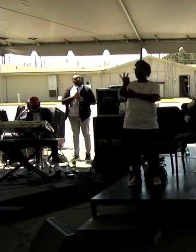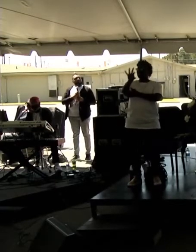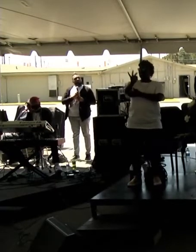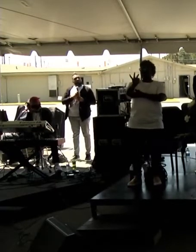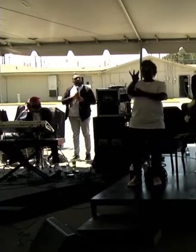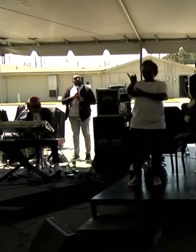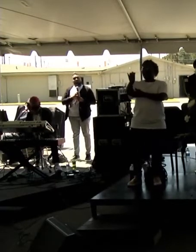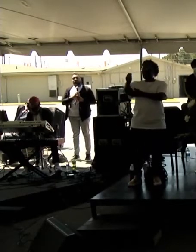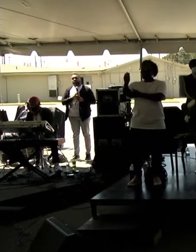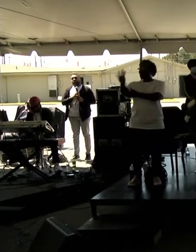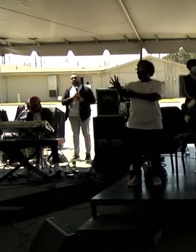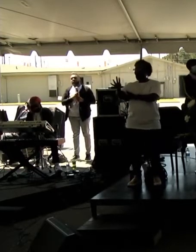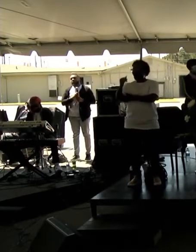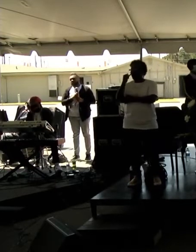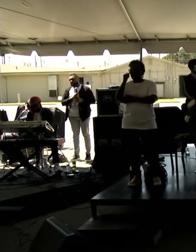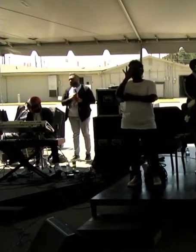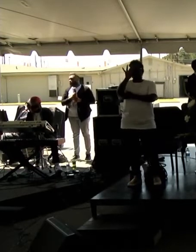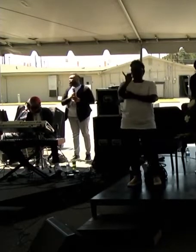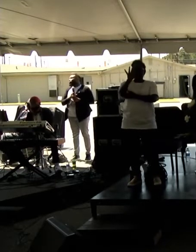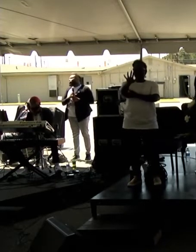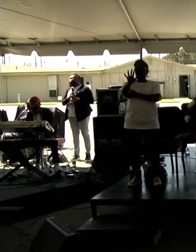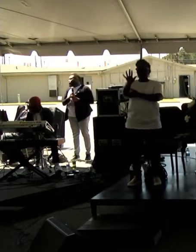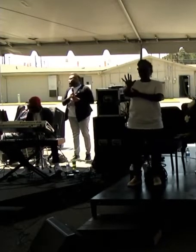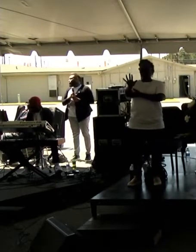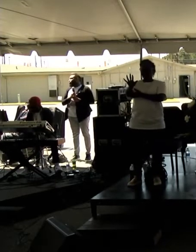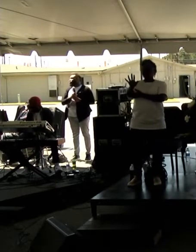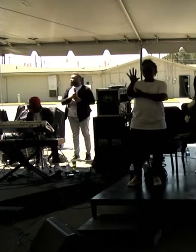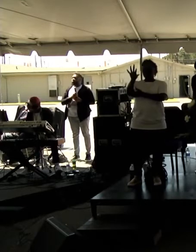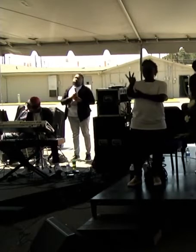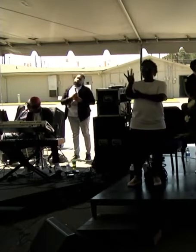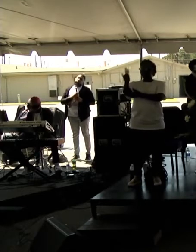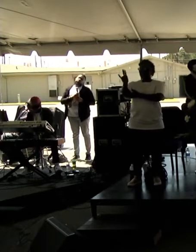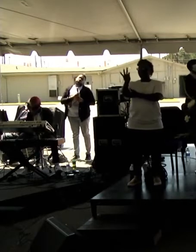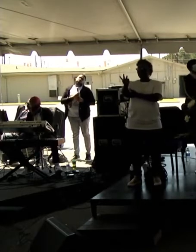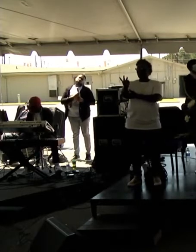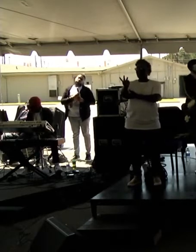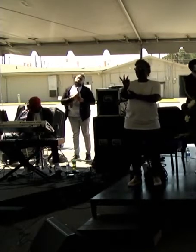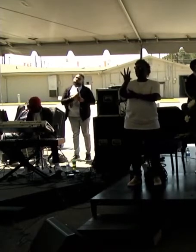855-979-9804. Those who are out there, you can call